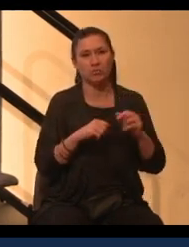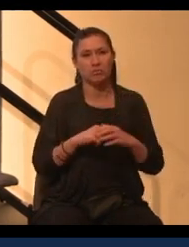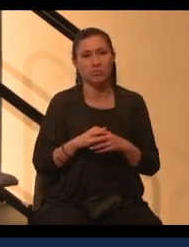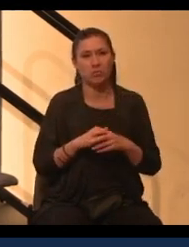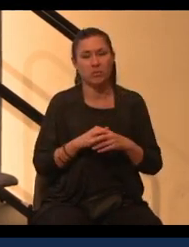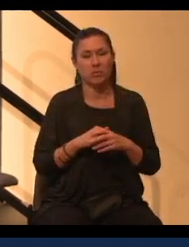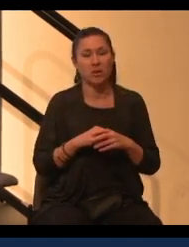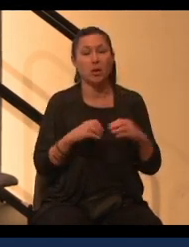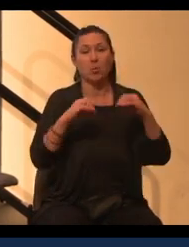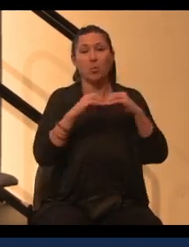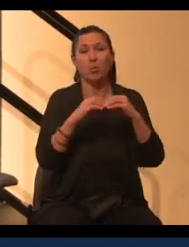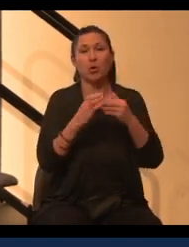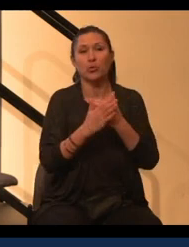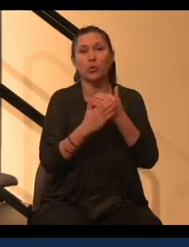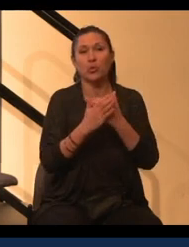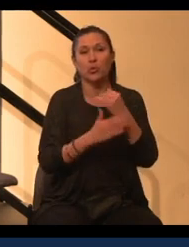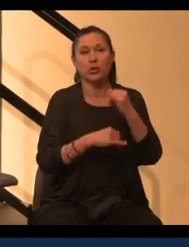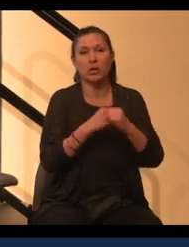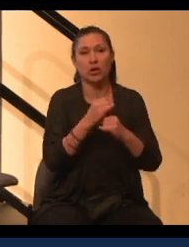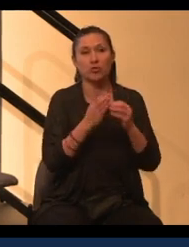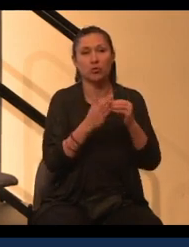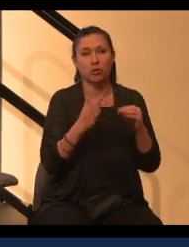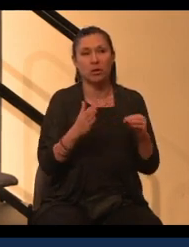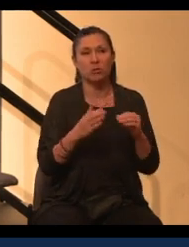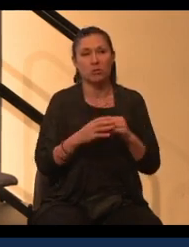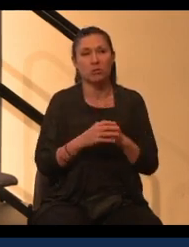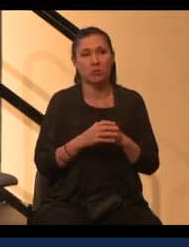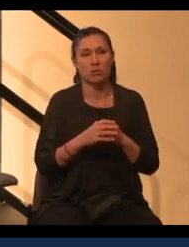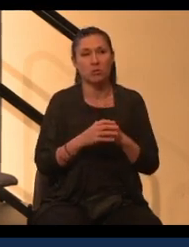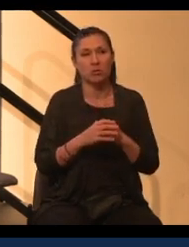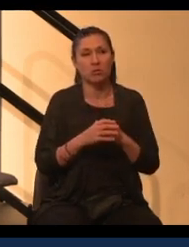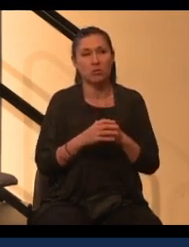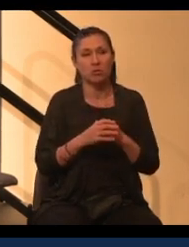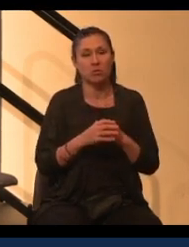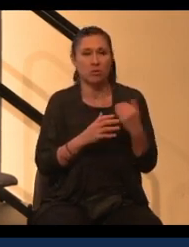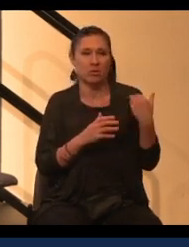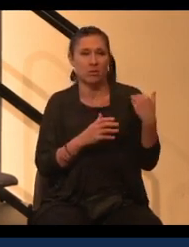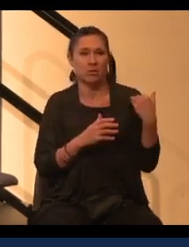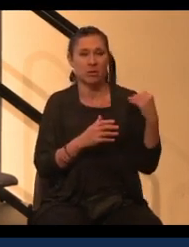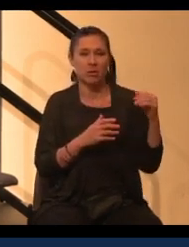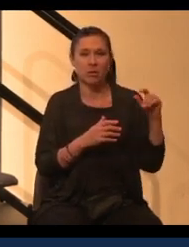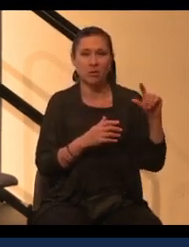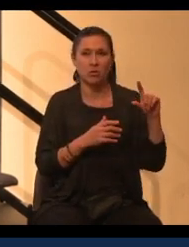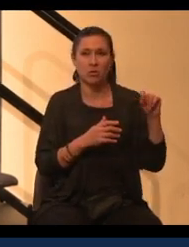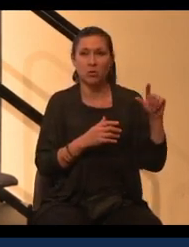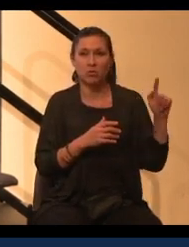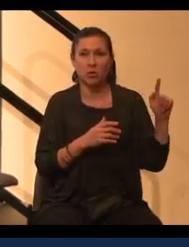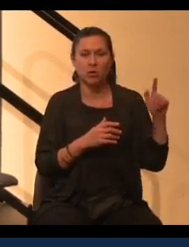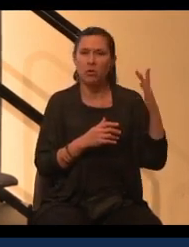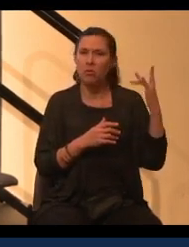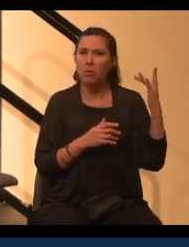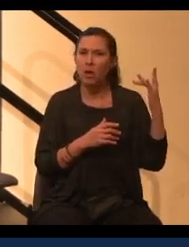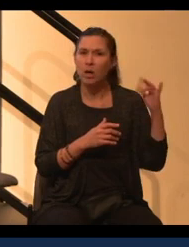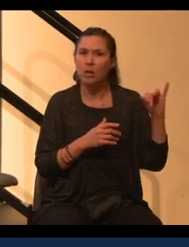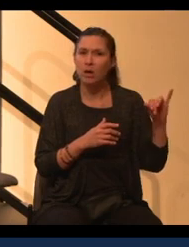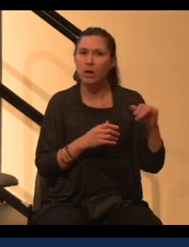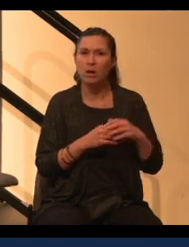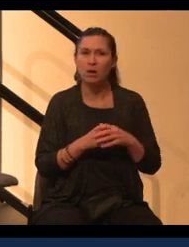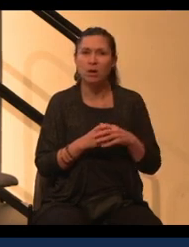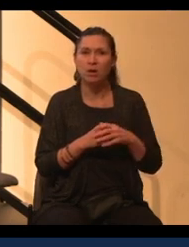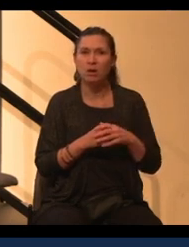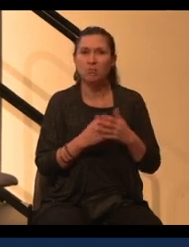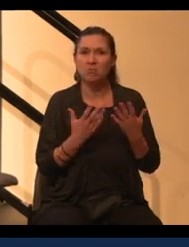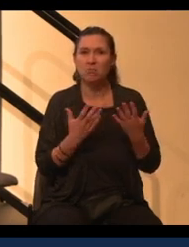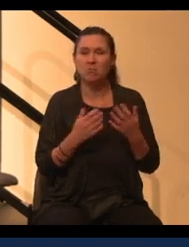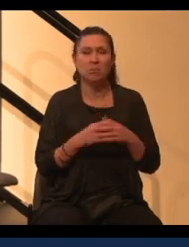new international students at that time, or in fall, and you're probably wondering, well, why is that, and what's the